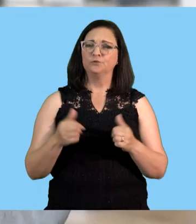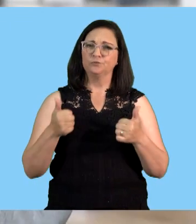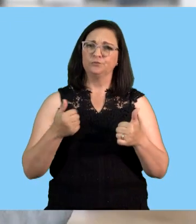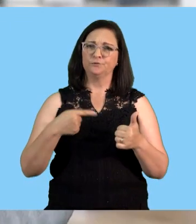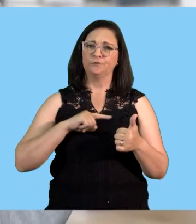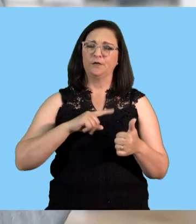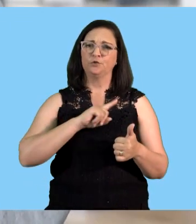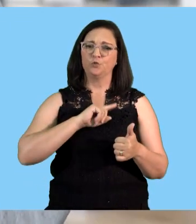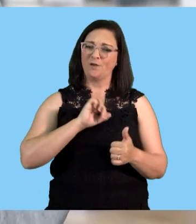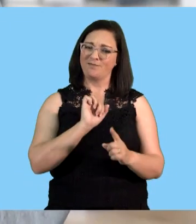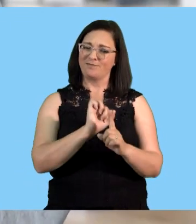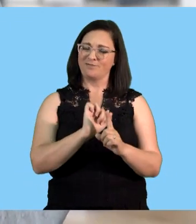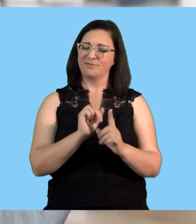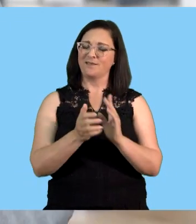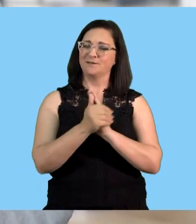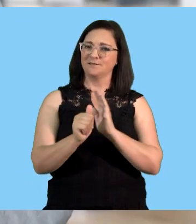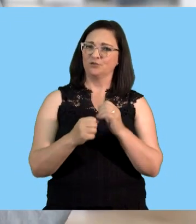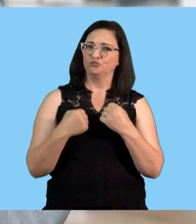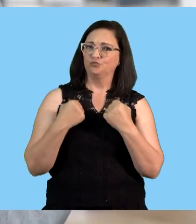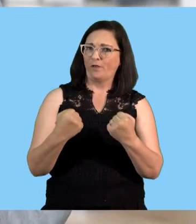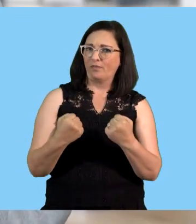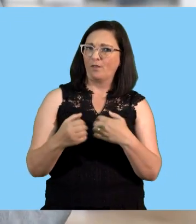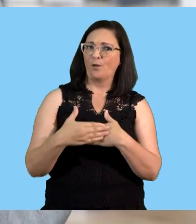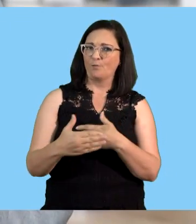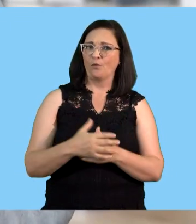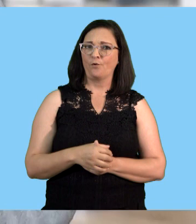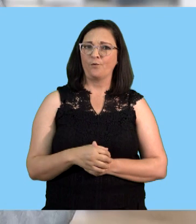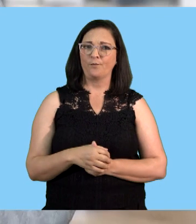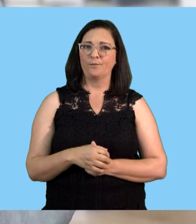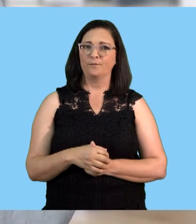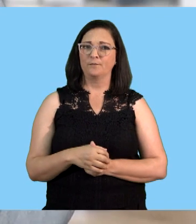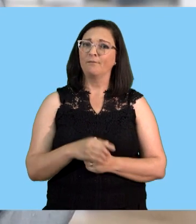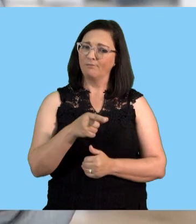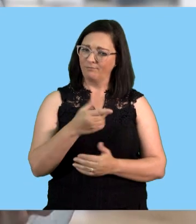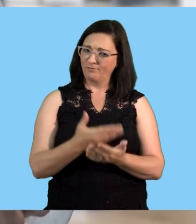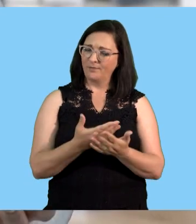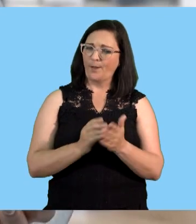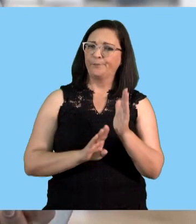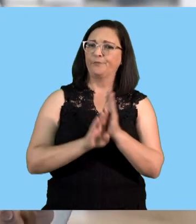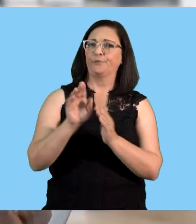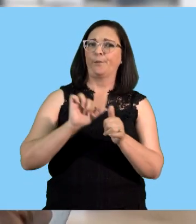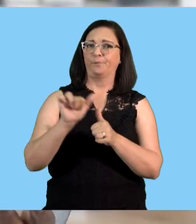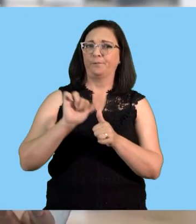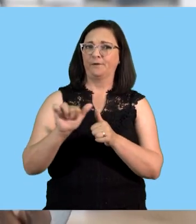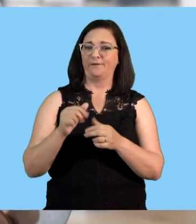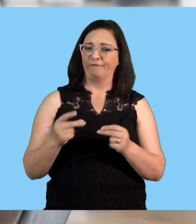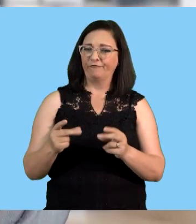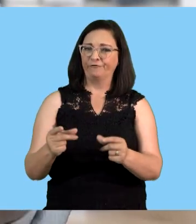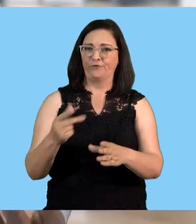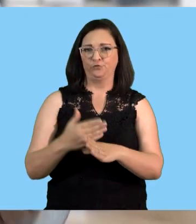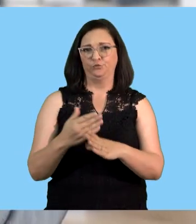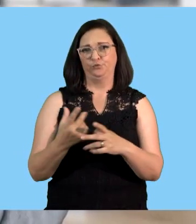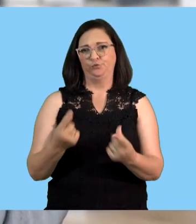us because it strengthened their skills. And when their skills have been strengthened, and then it means they are able to perform better